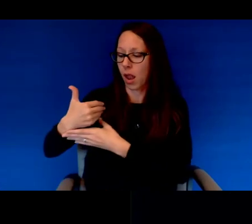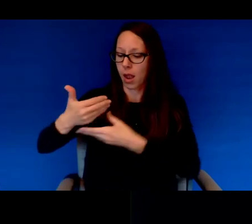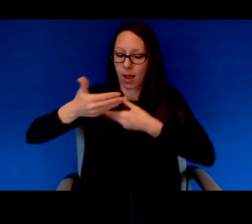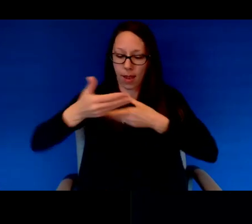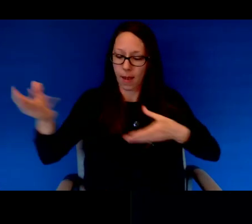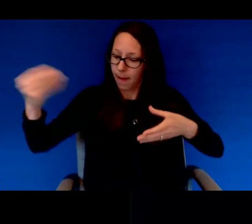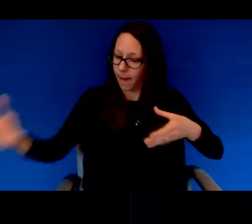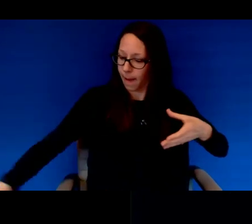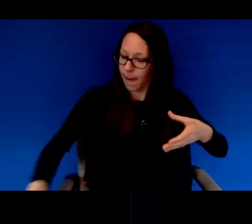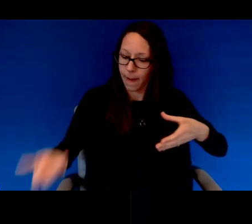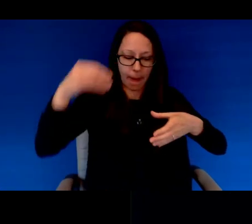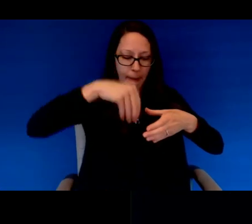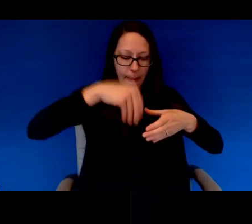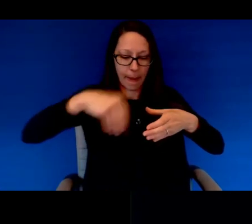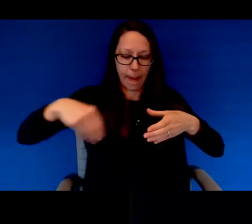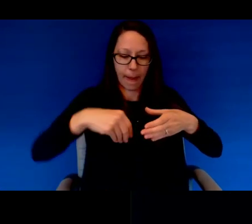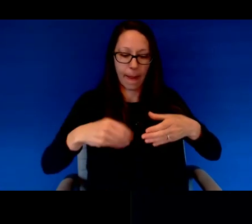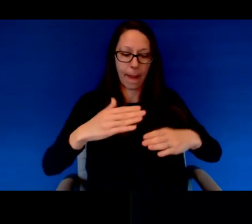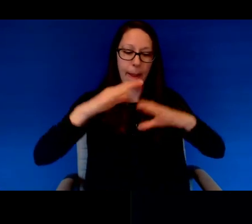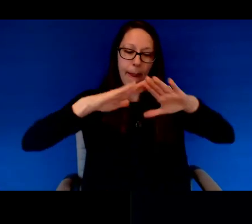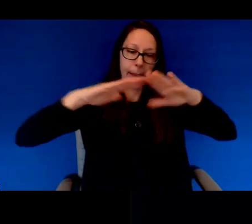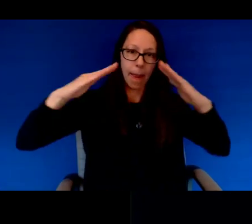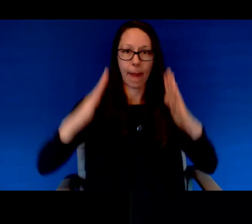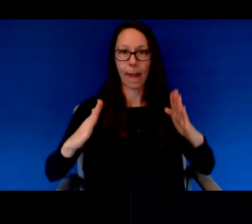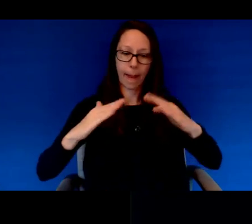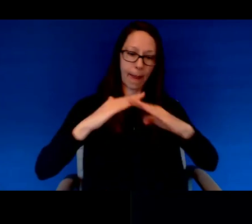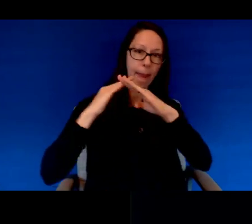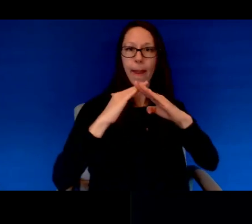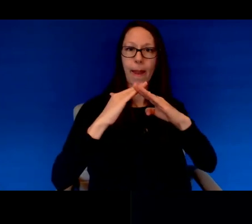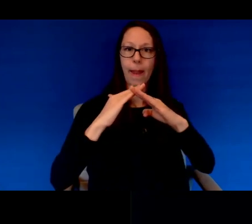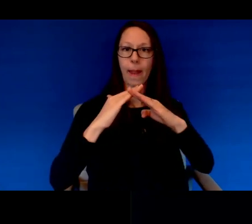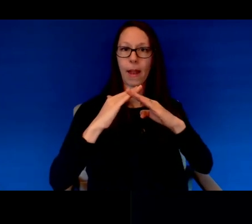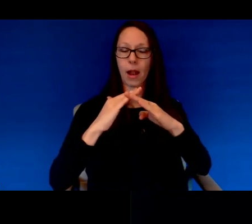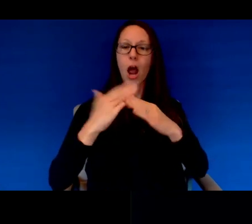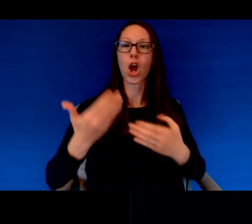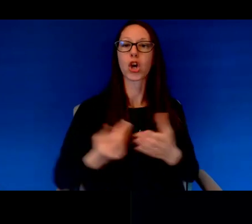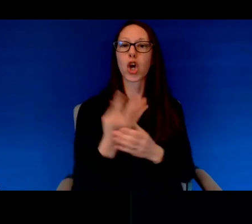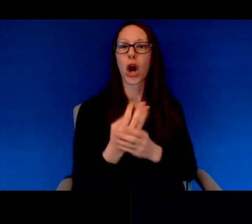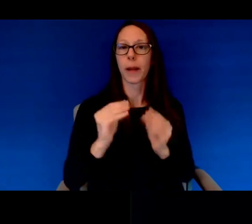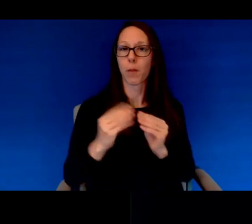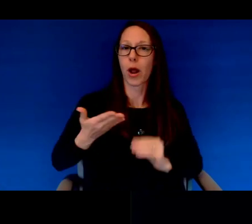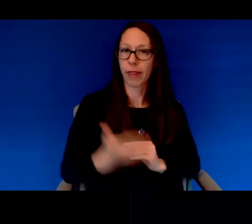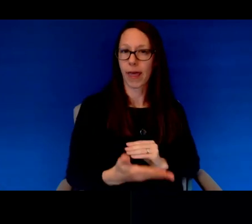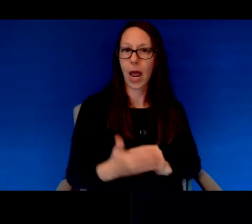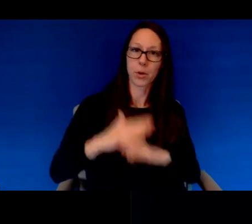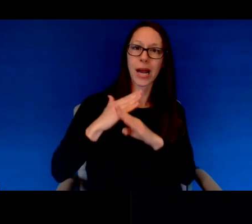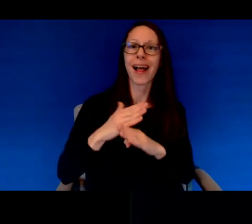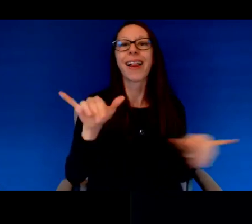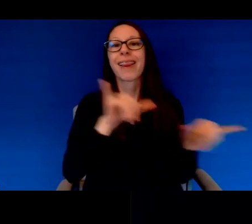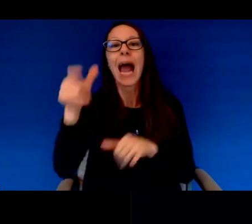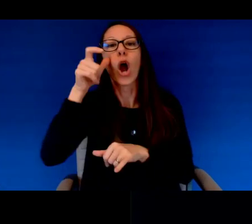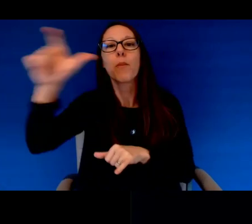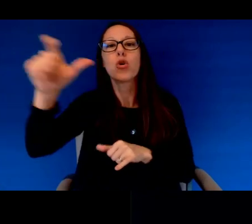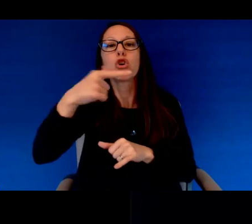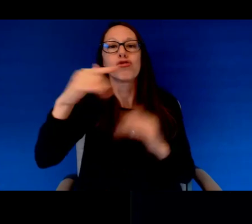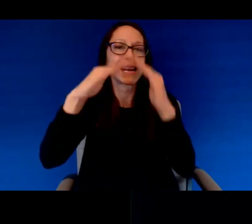the protections, the same kind of protections of the astronauts, and do our gardening there, Cool. like a Okay. moon greenhouse. Like a